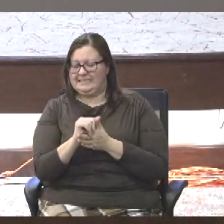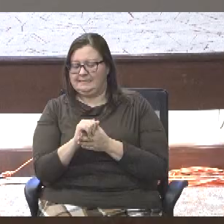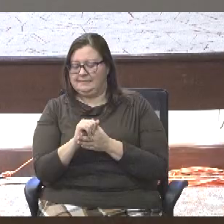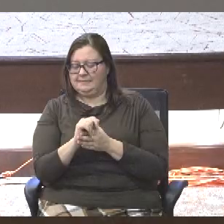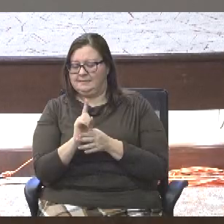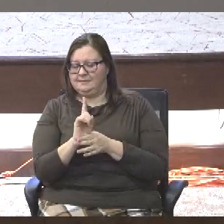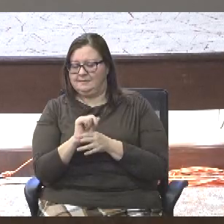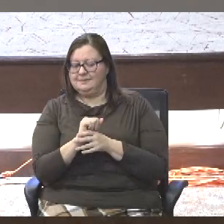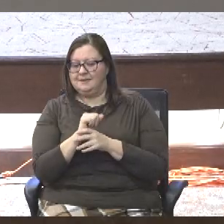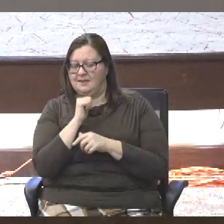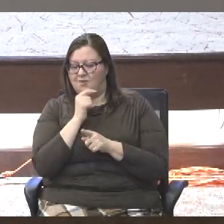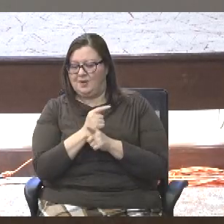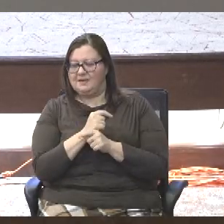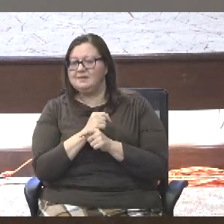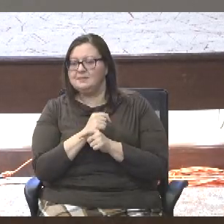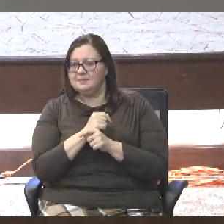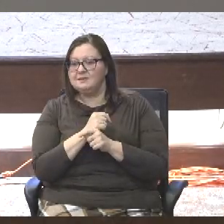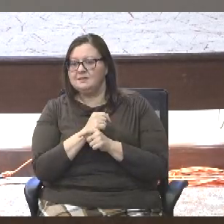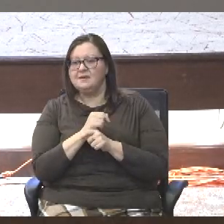easement.